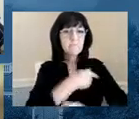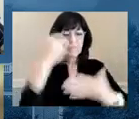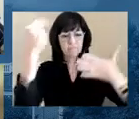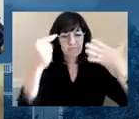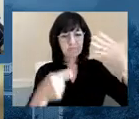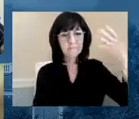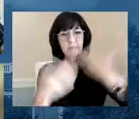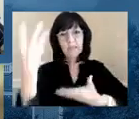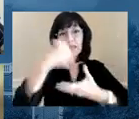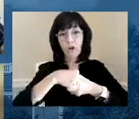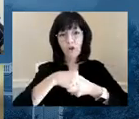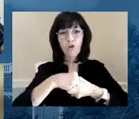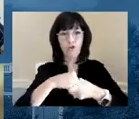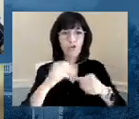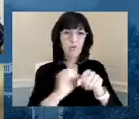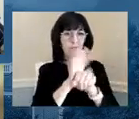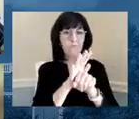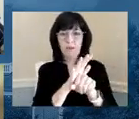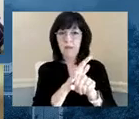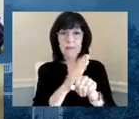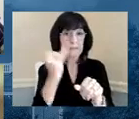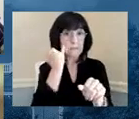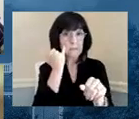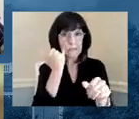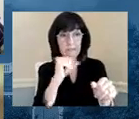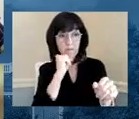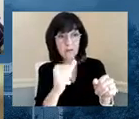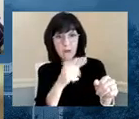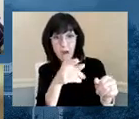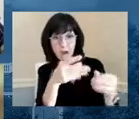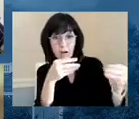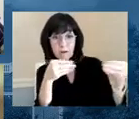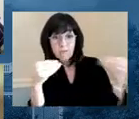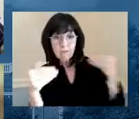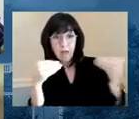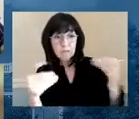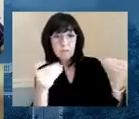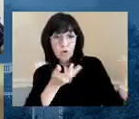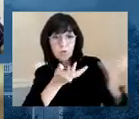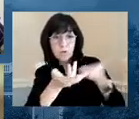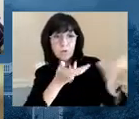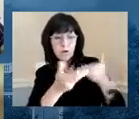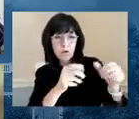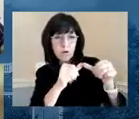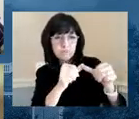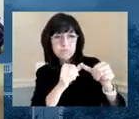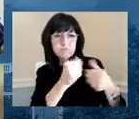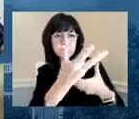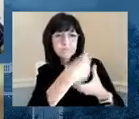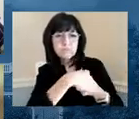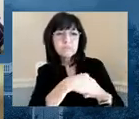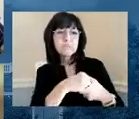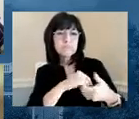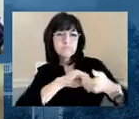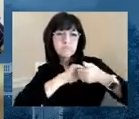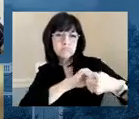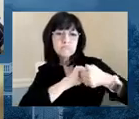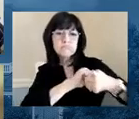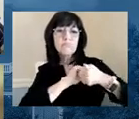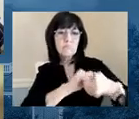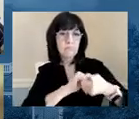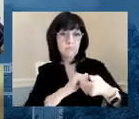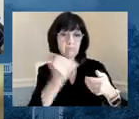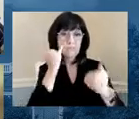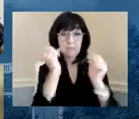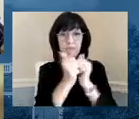that. We could not have made the progress that we did without that constant communication, and I know that you made